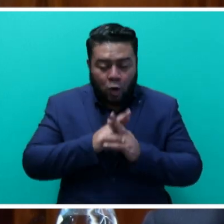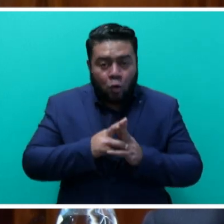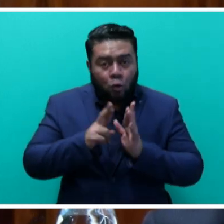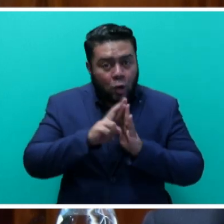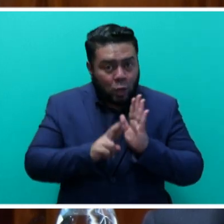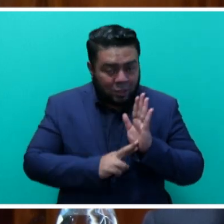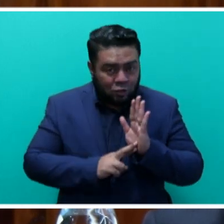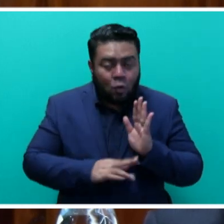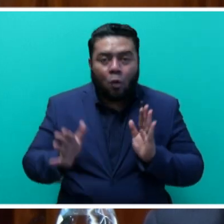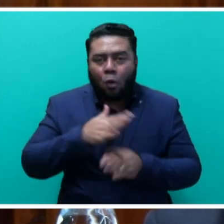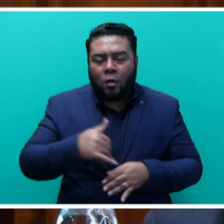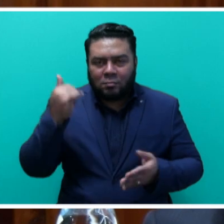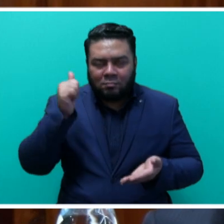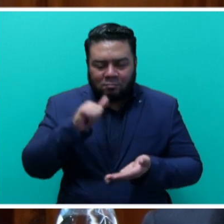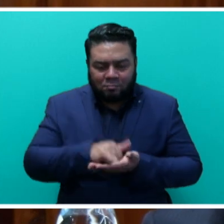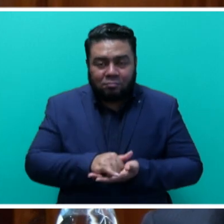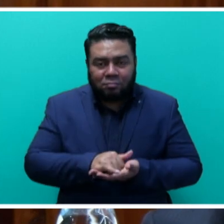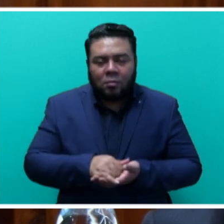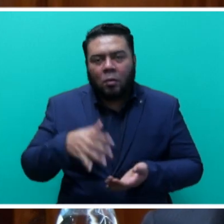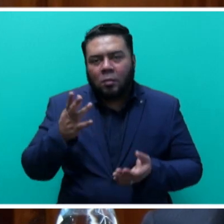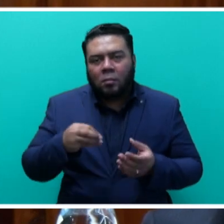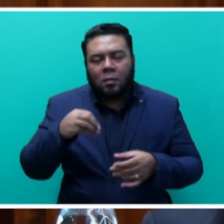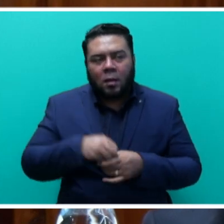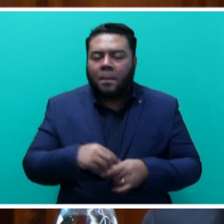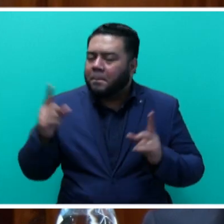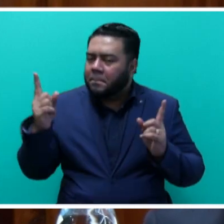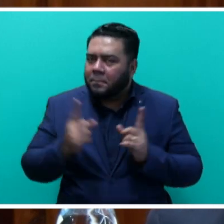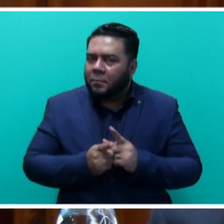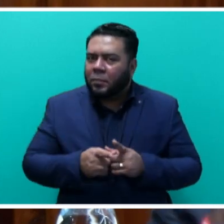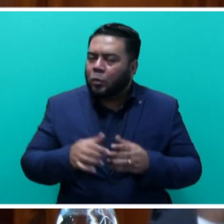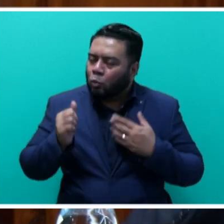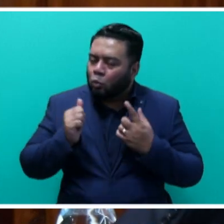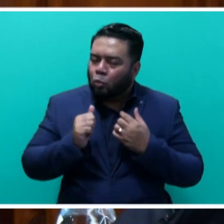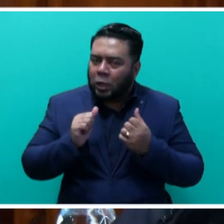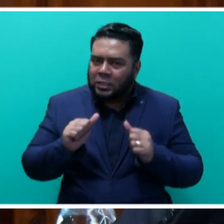all aircraft, operators, and personnel meet stringent safety requirements.